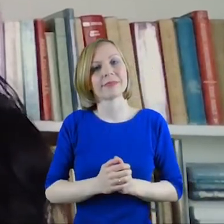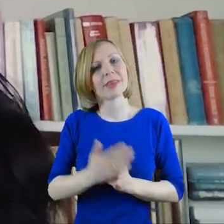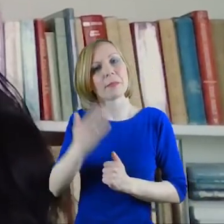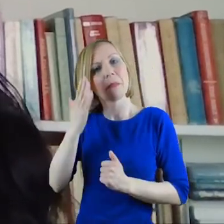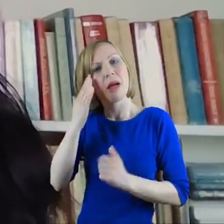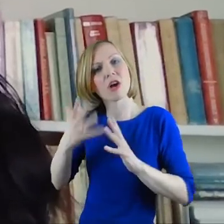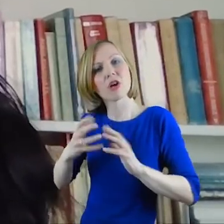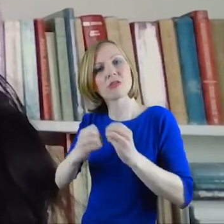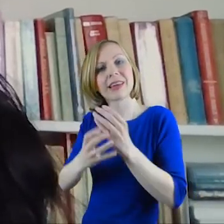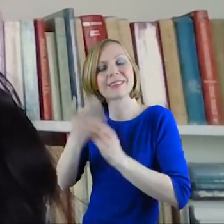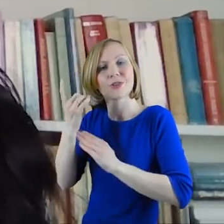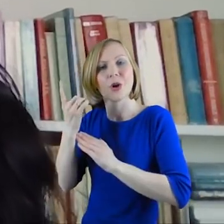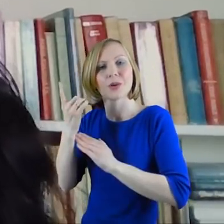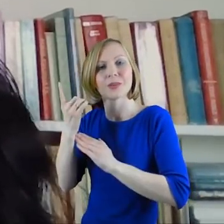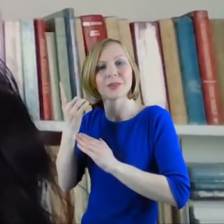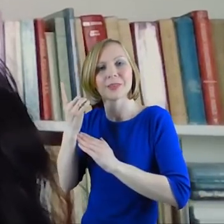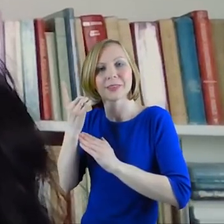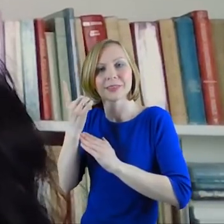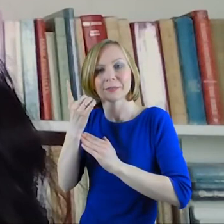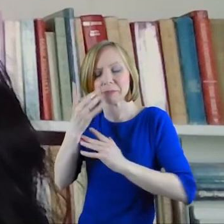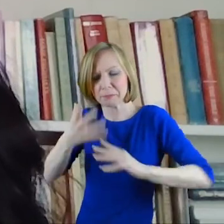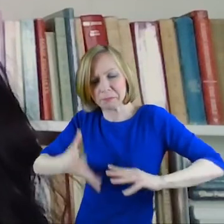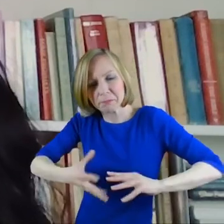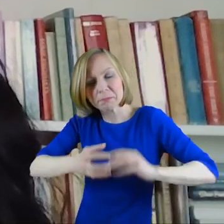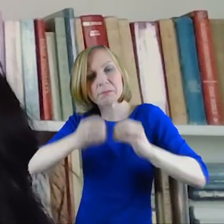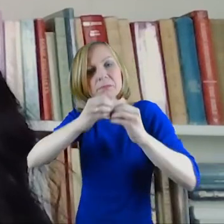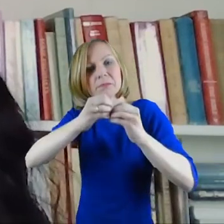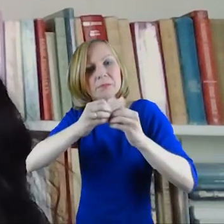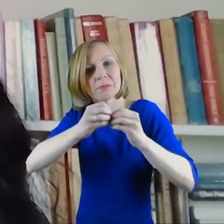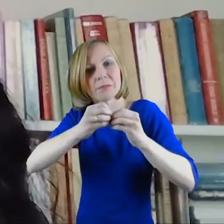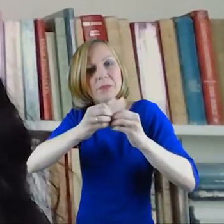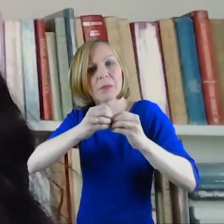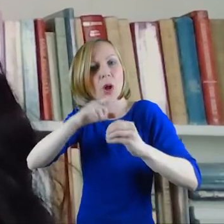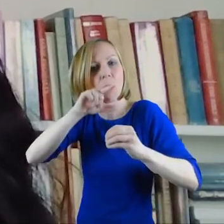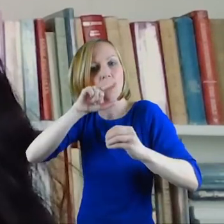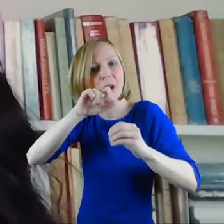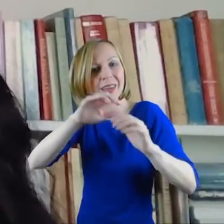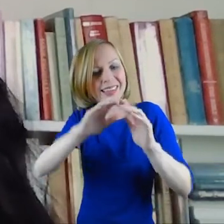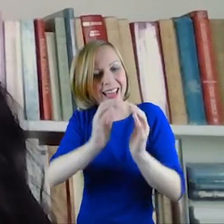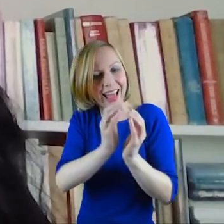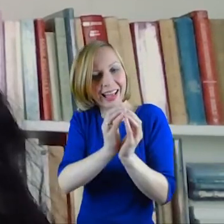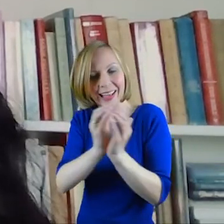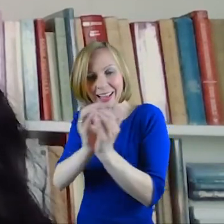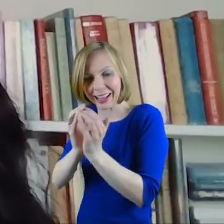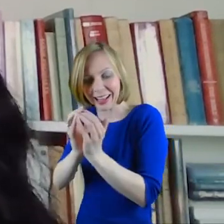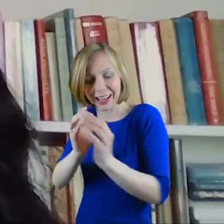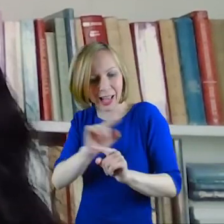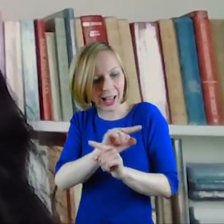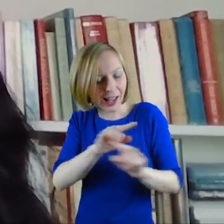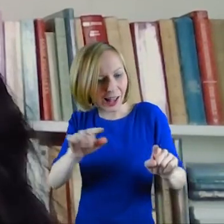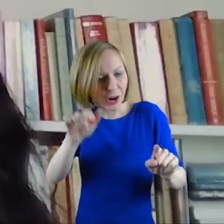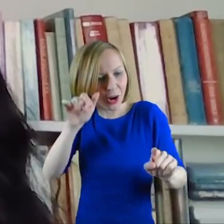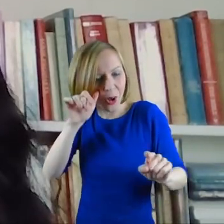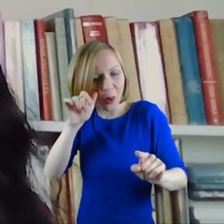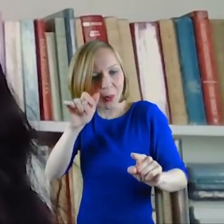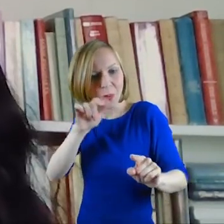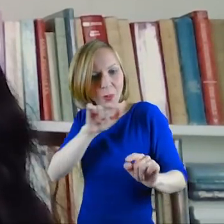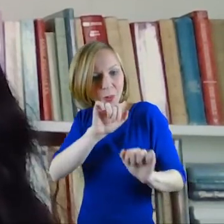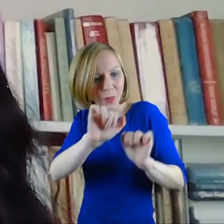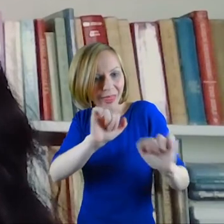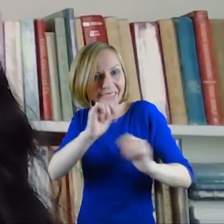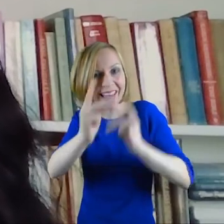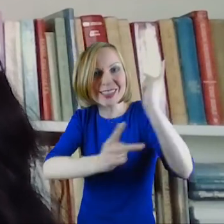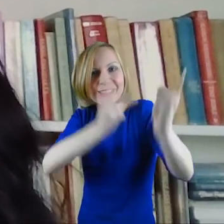Mother, Creator God, who birthed and bathed the blue thrush eggs, and knows by rote its raptured, twice-sung